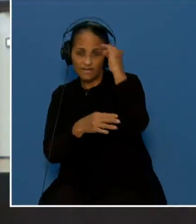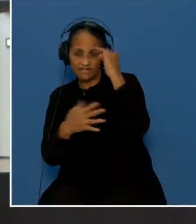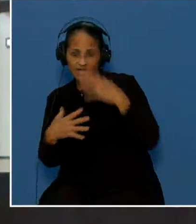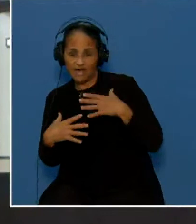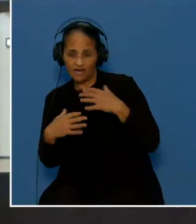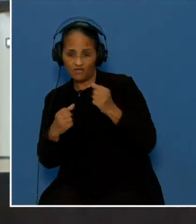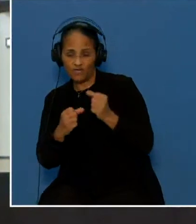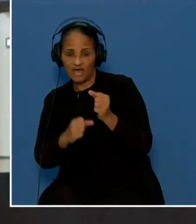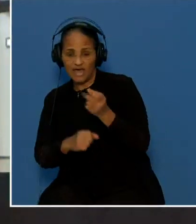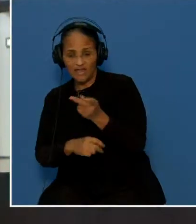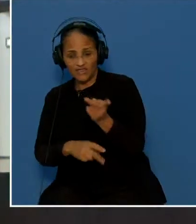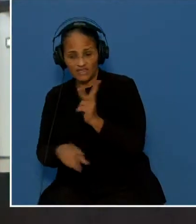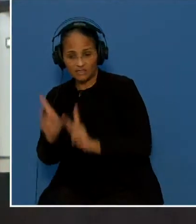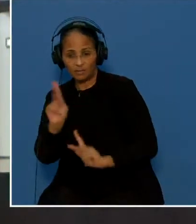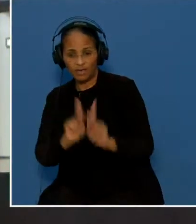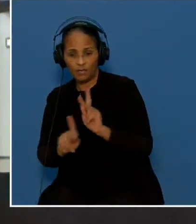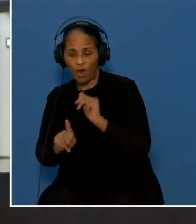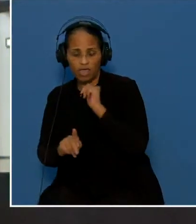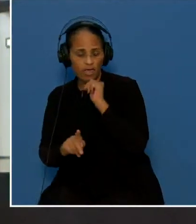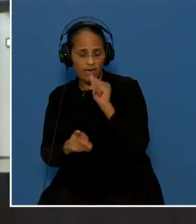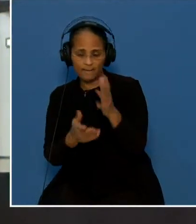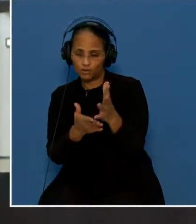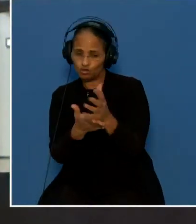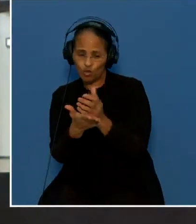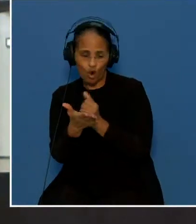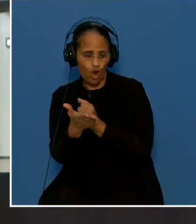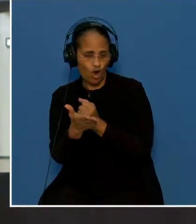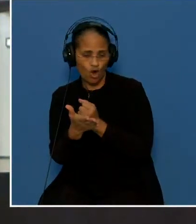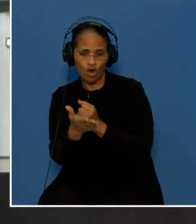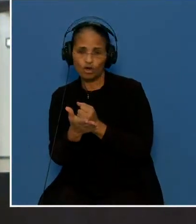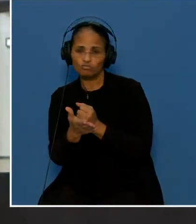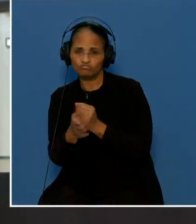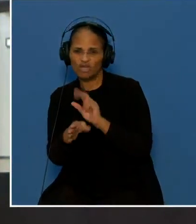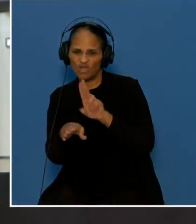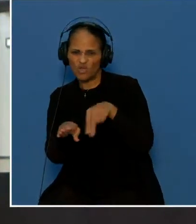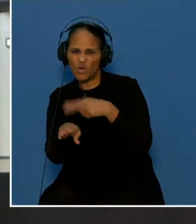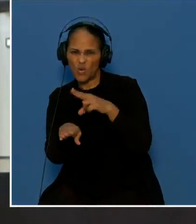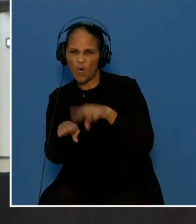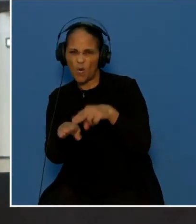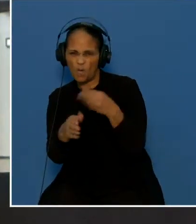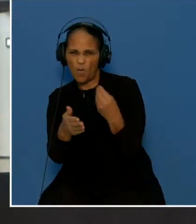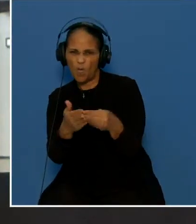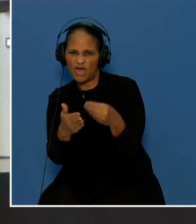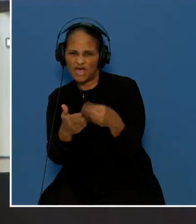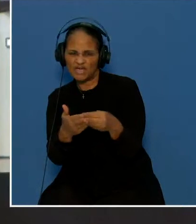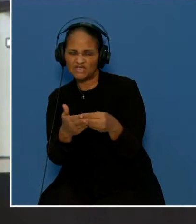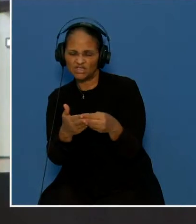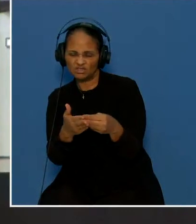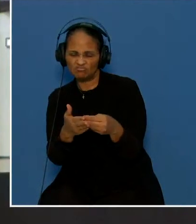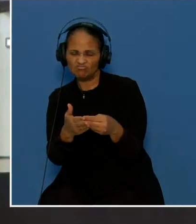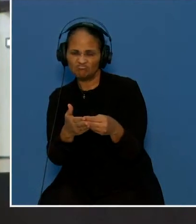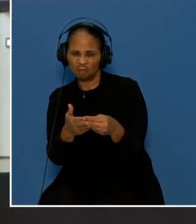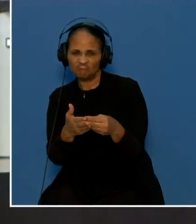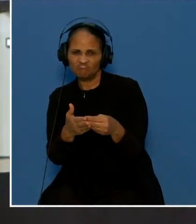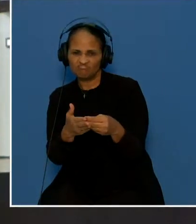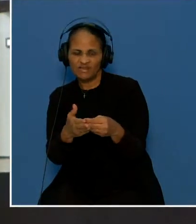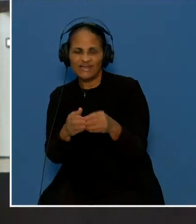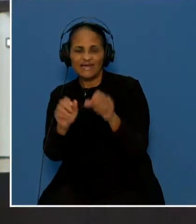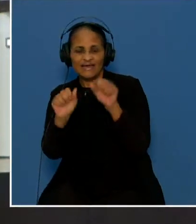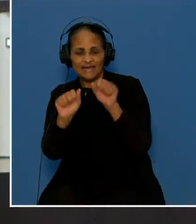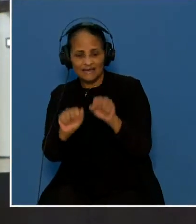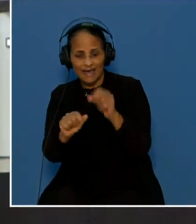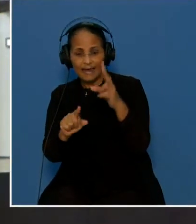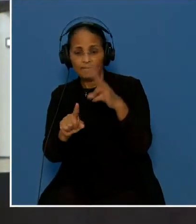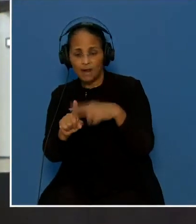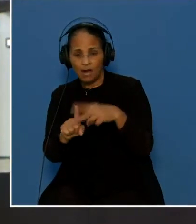These individuals who are unable to earn an ordinary wage or income can apply for